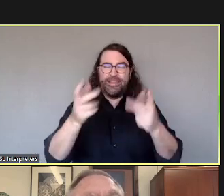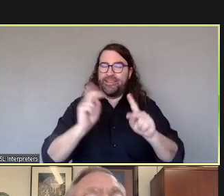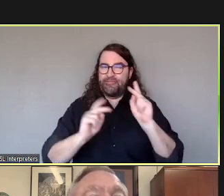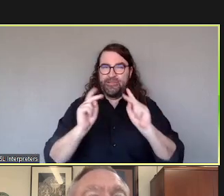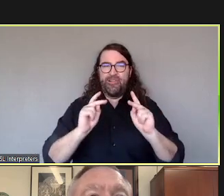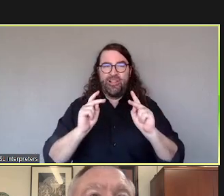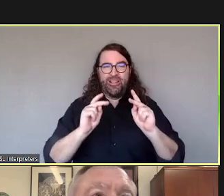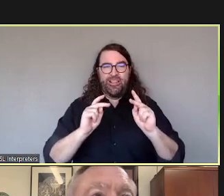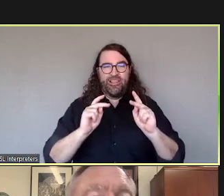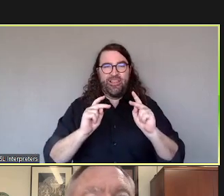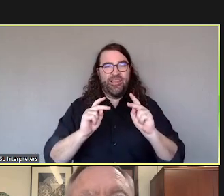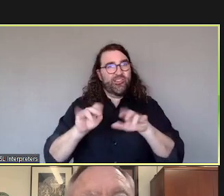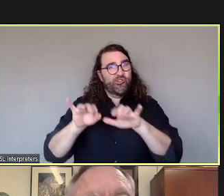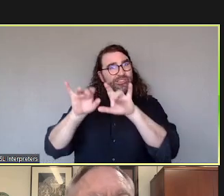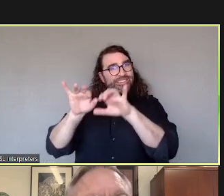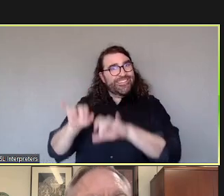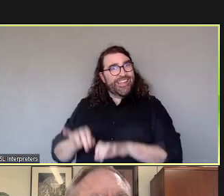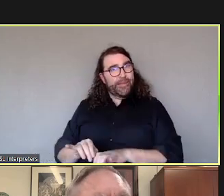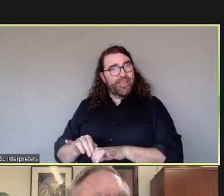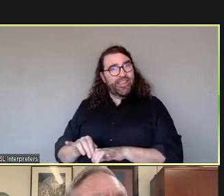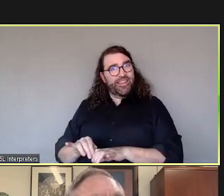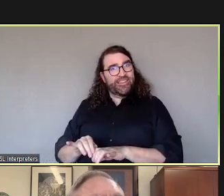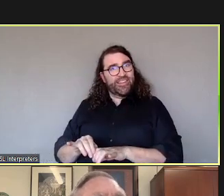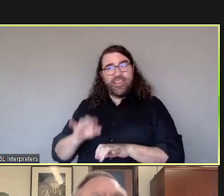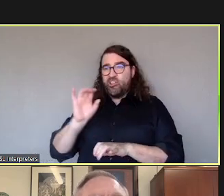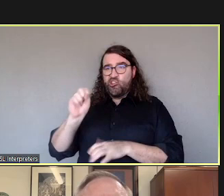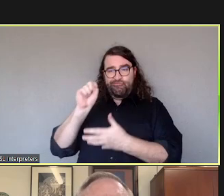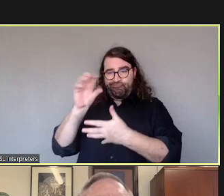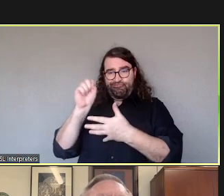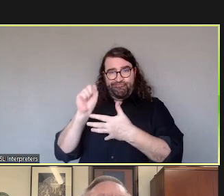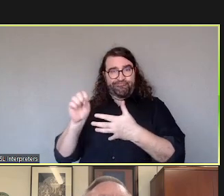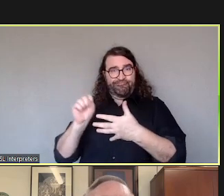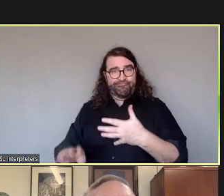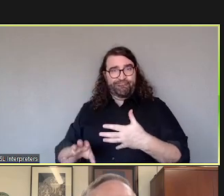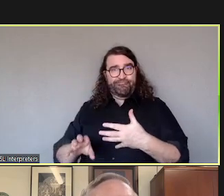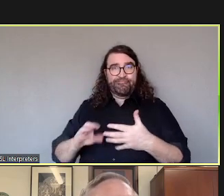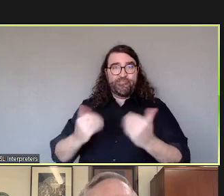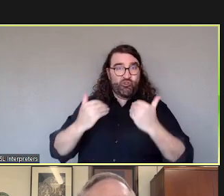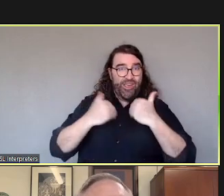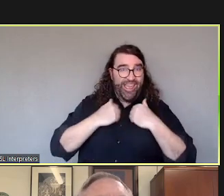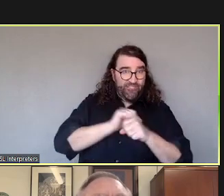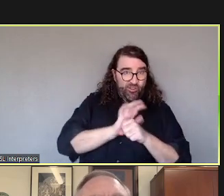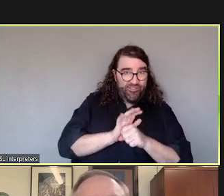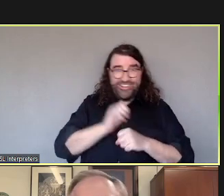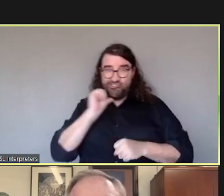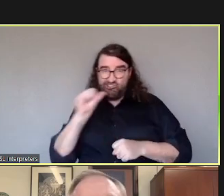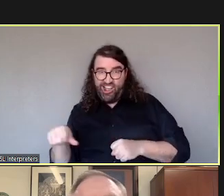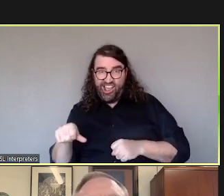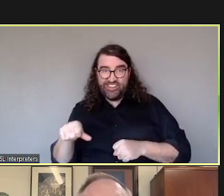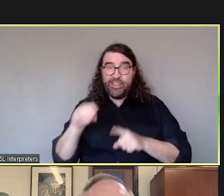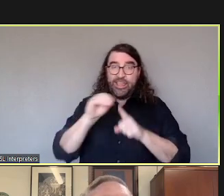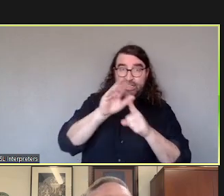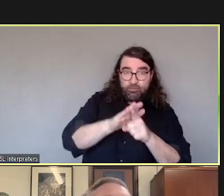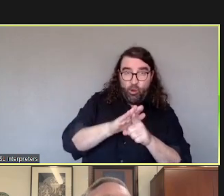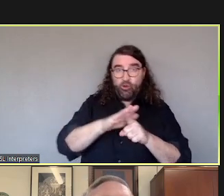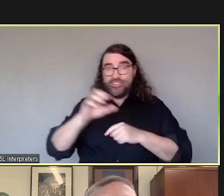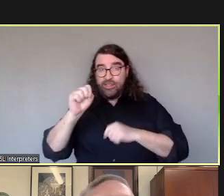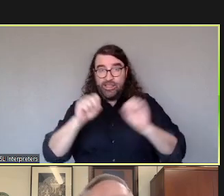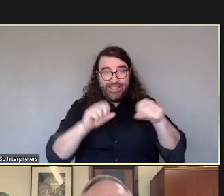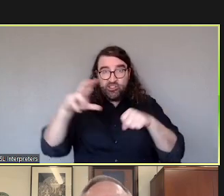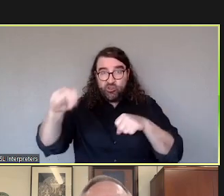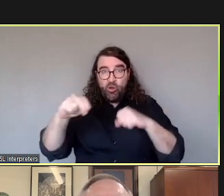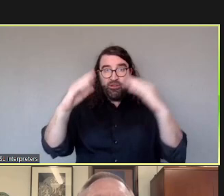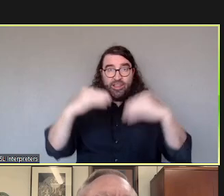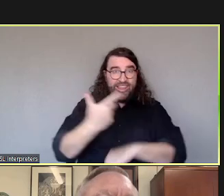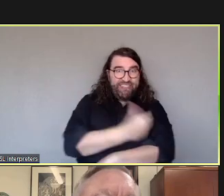You just go in and put in your circumstances, whether you have COVID or whether you've been exposed, whether you're vaccinated or not. It'll tell